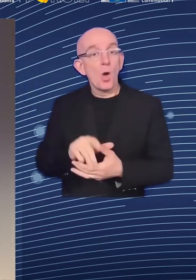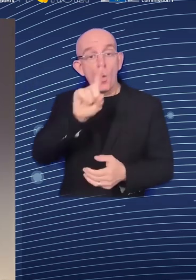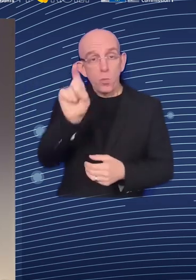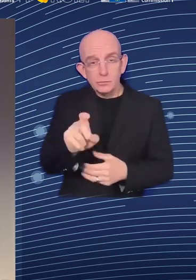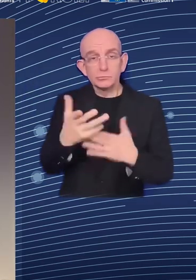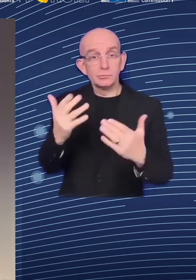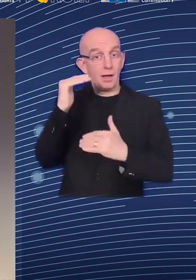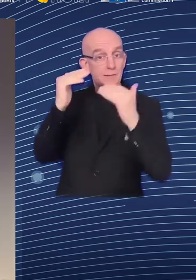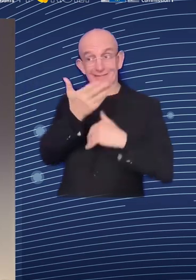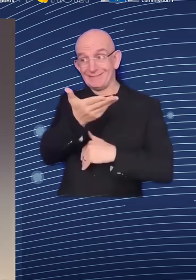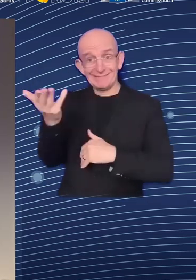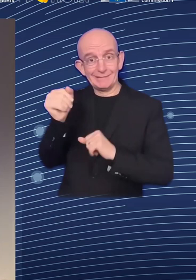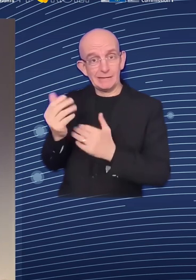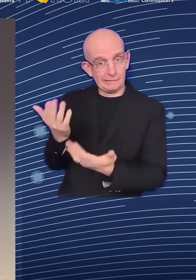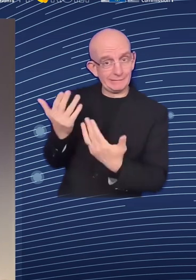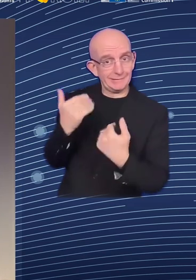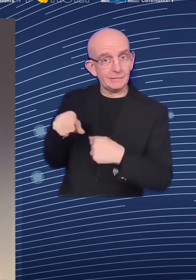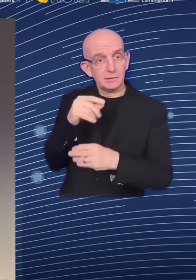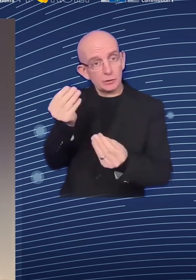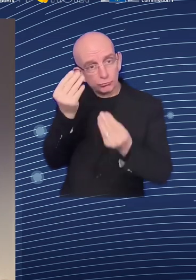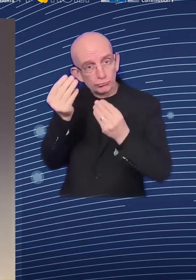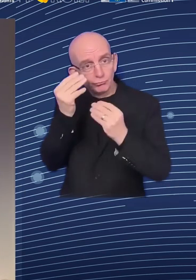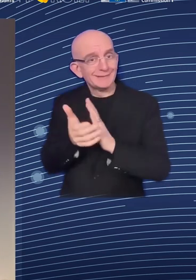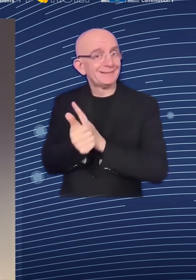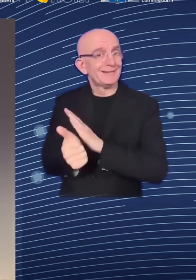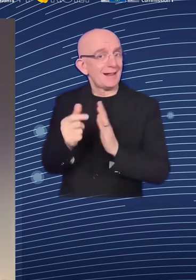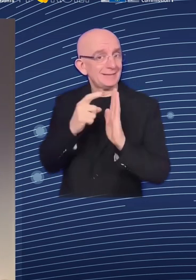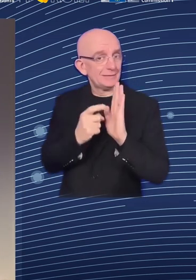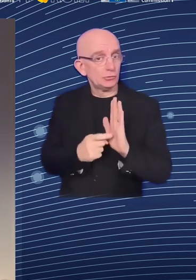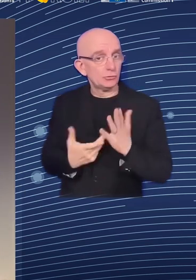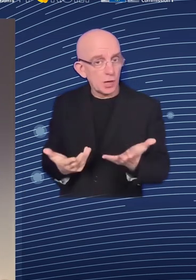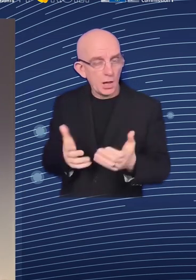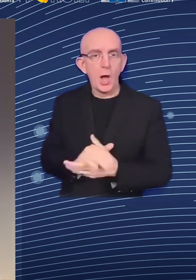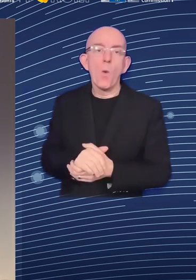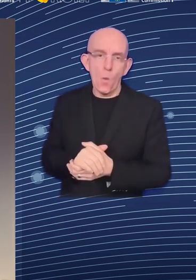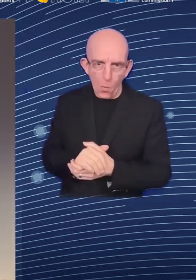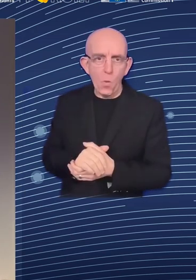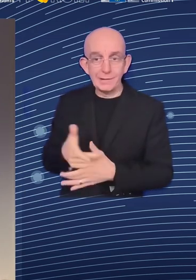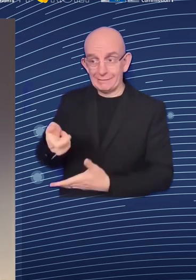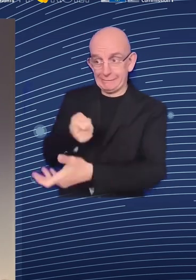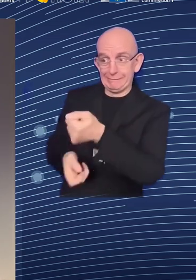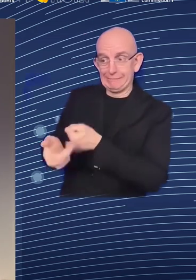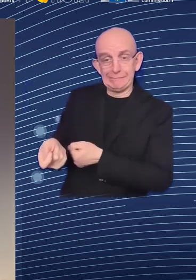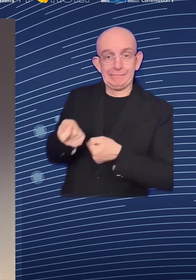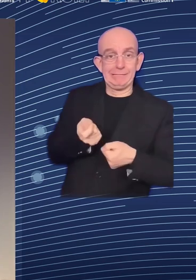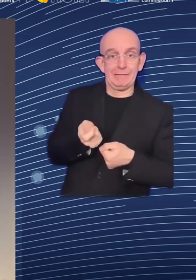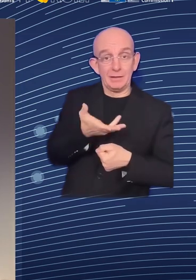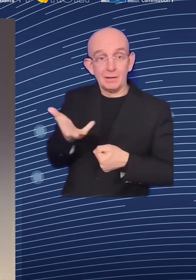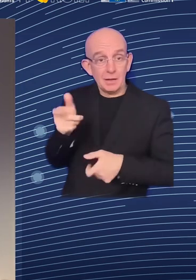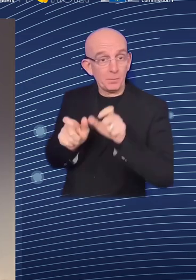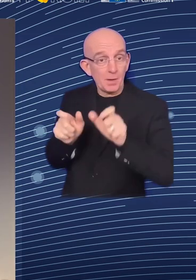the framing of the training, but how do you get adults in general to pursue the lifelong learning? It takes time away